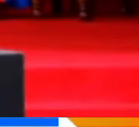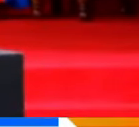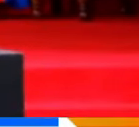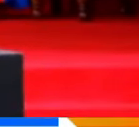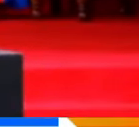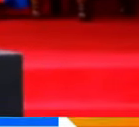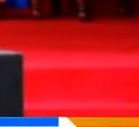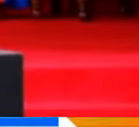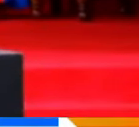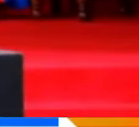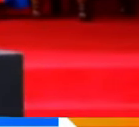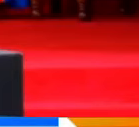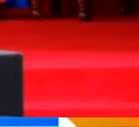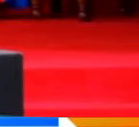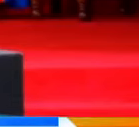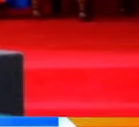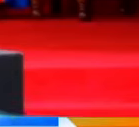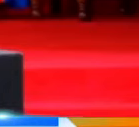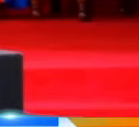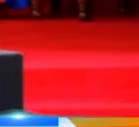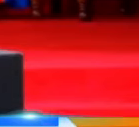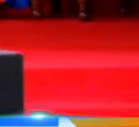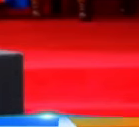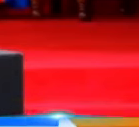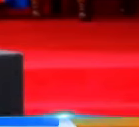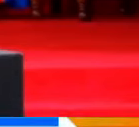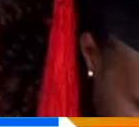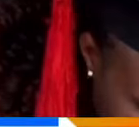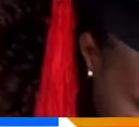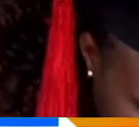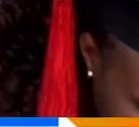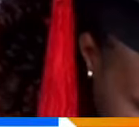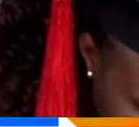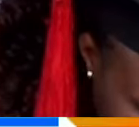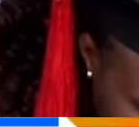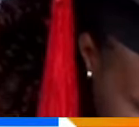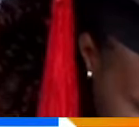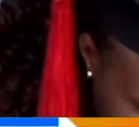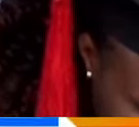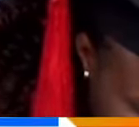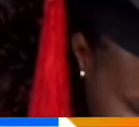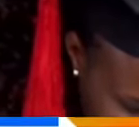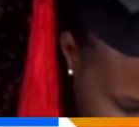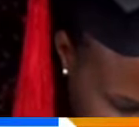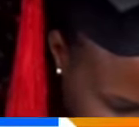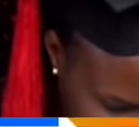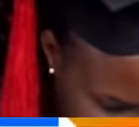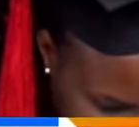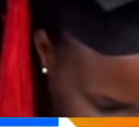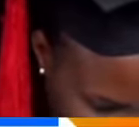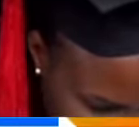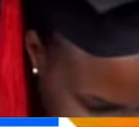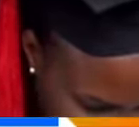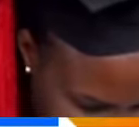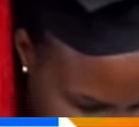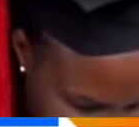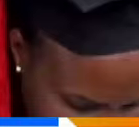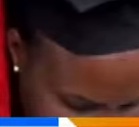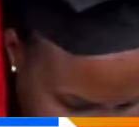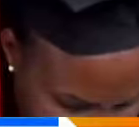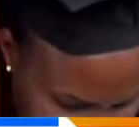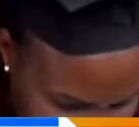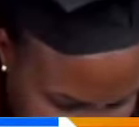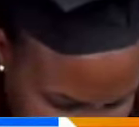their parents, guardians, and sponsors. Today's 25th graduation ceremony brings together our graduates from